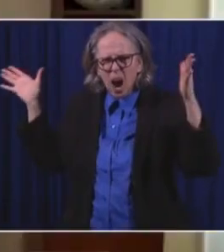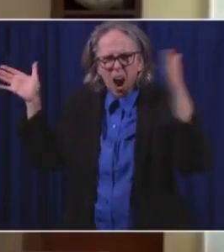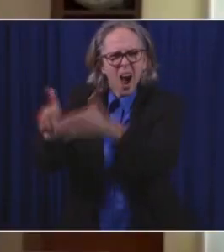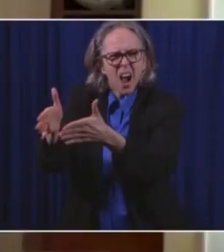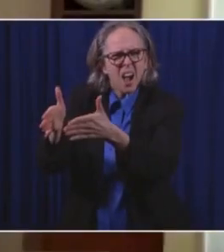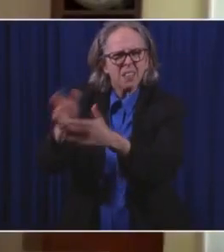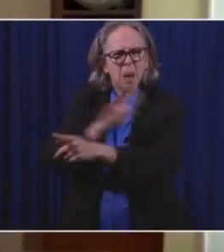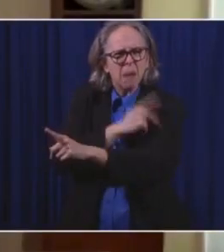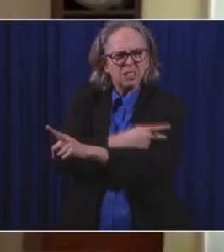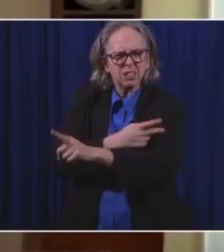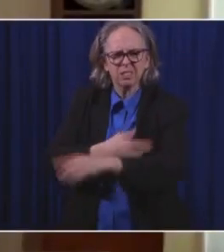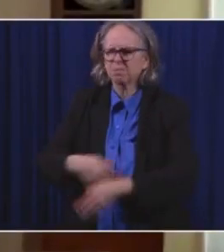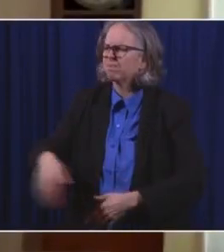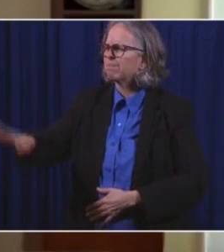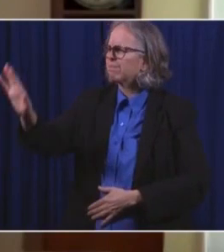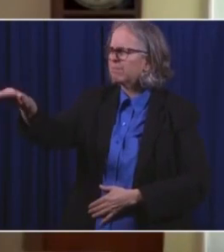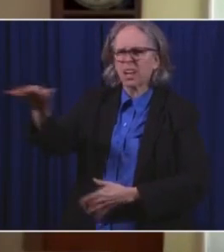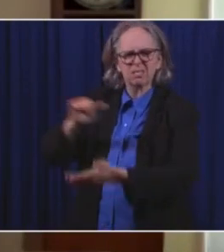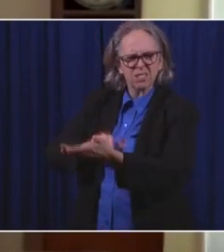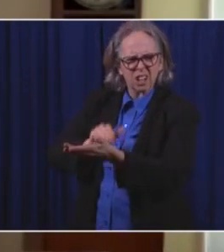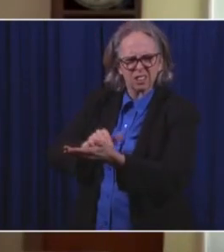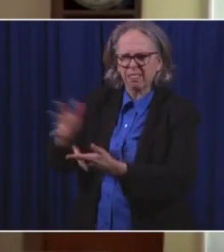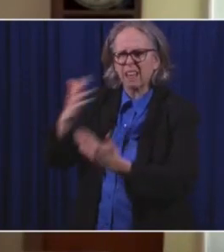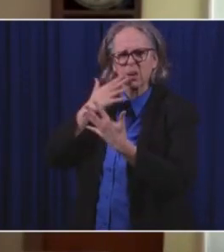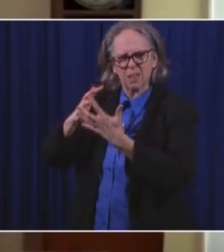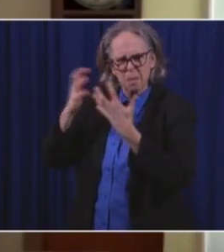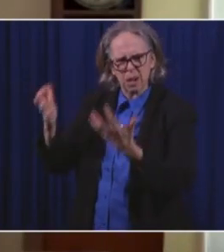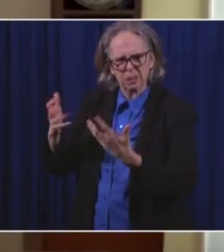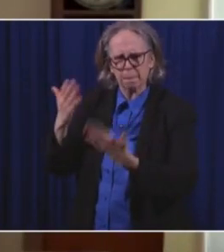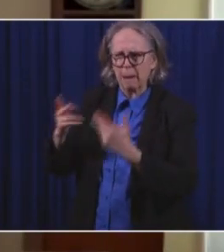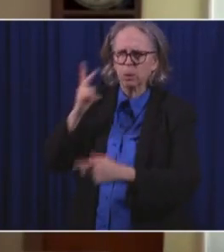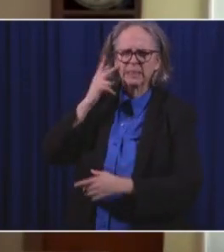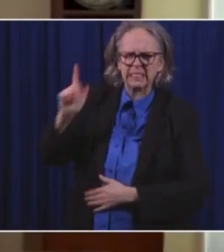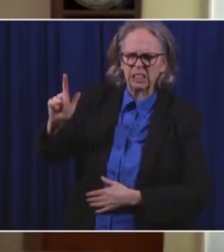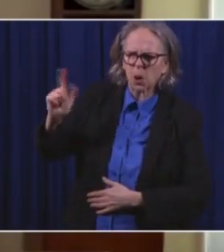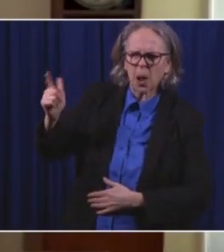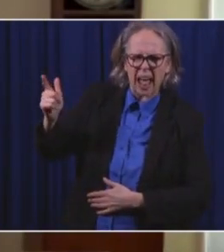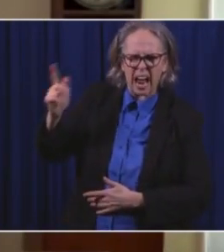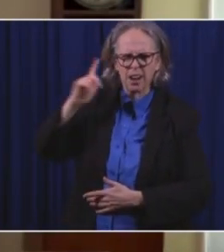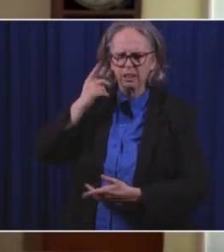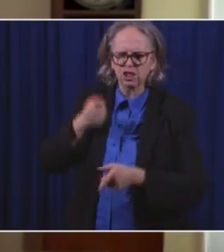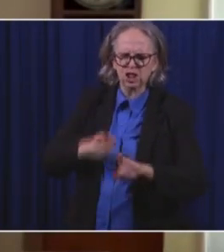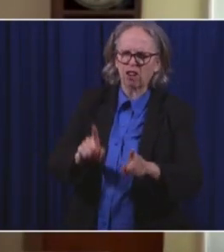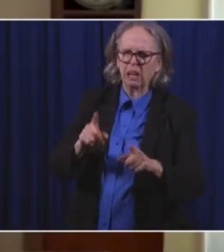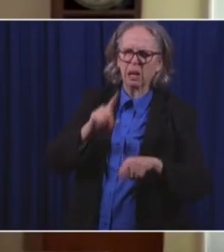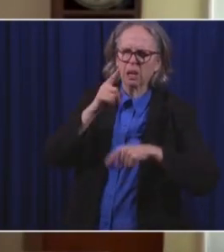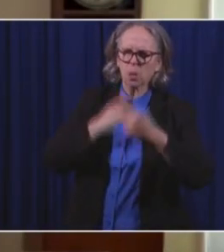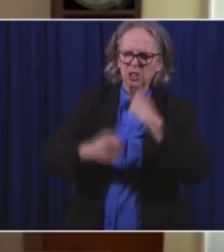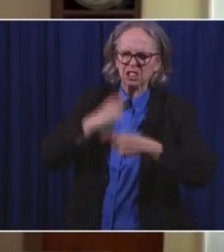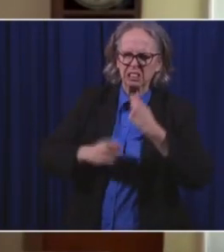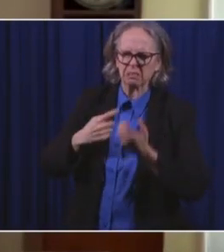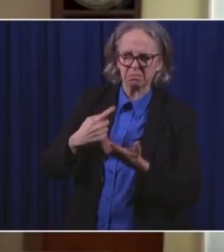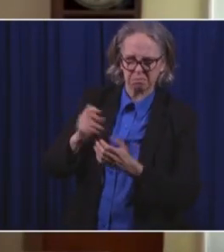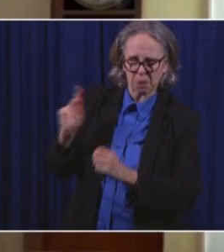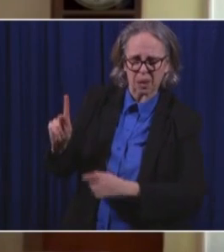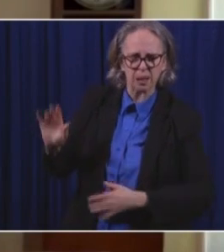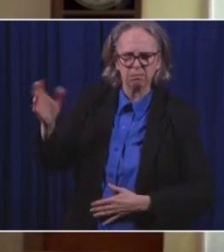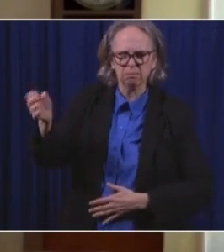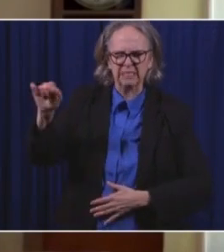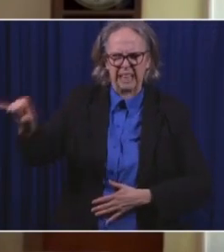Doctor, thank you very much. We may be coming back to you in some questions, but I appreciate it. The next 3